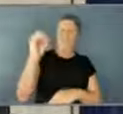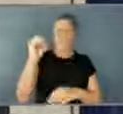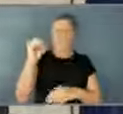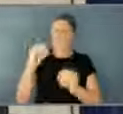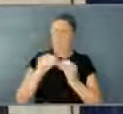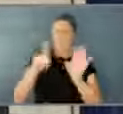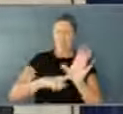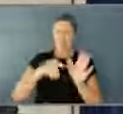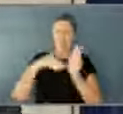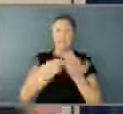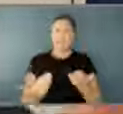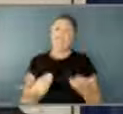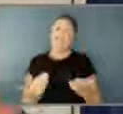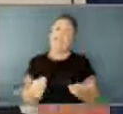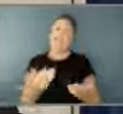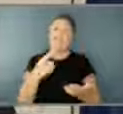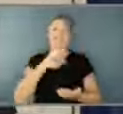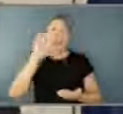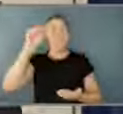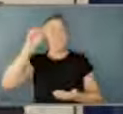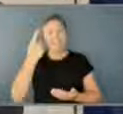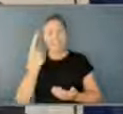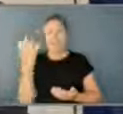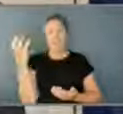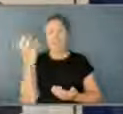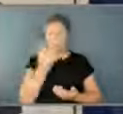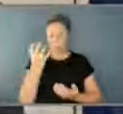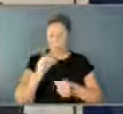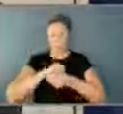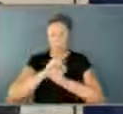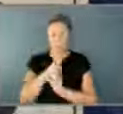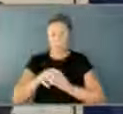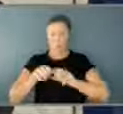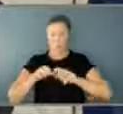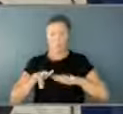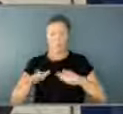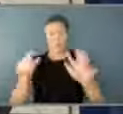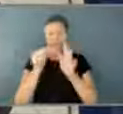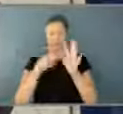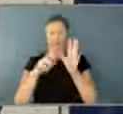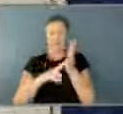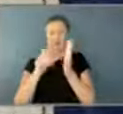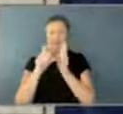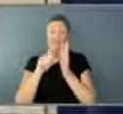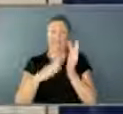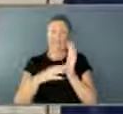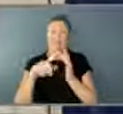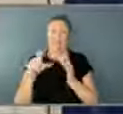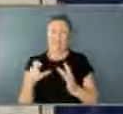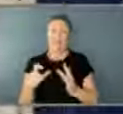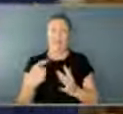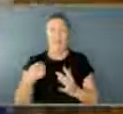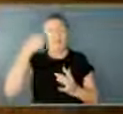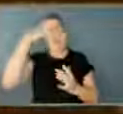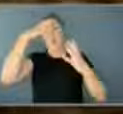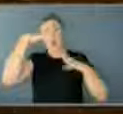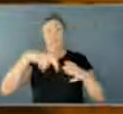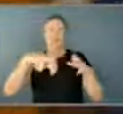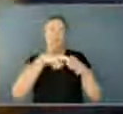has saved lives and protect lives, but we'll always work on continuous improvement. Come over this way. We've had a few over that side. I'll come over this